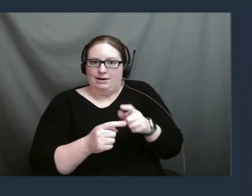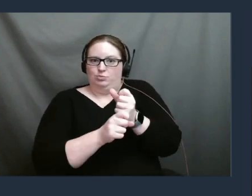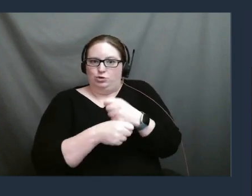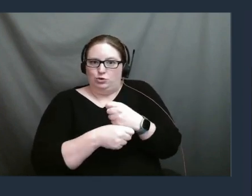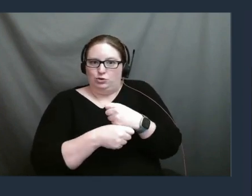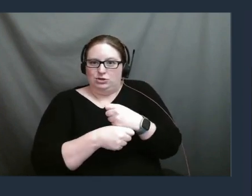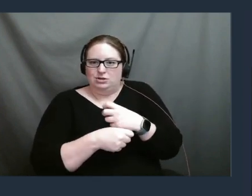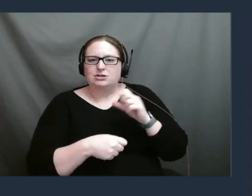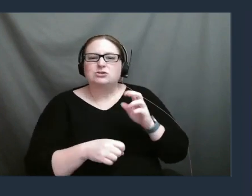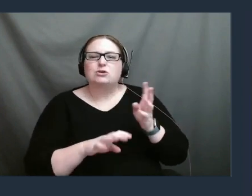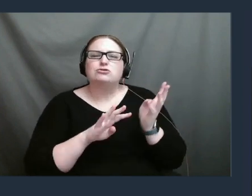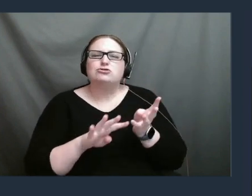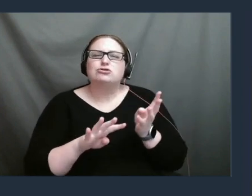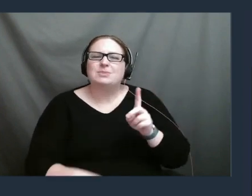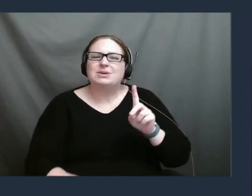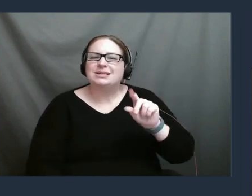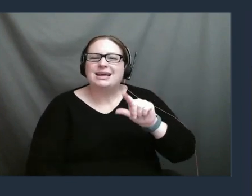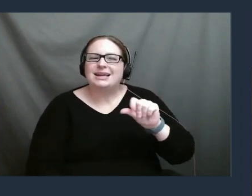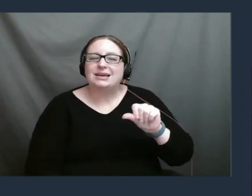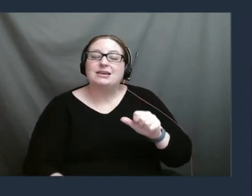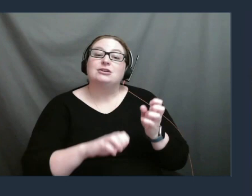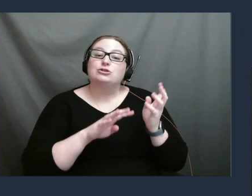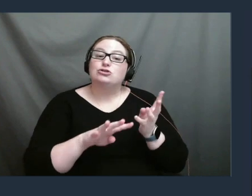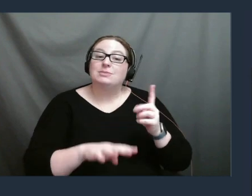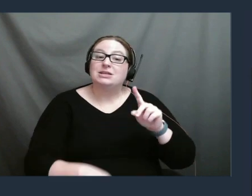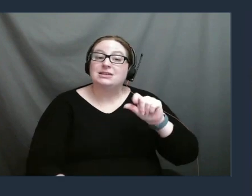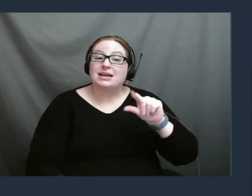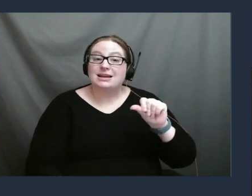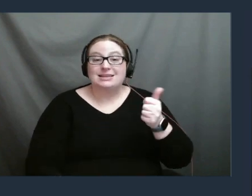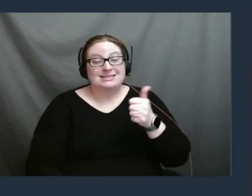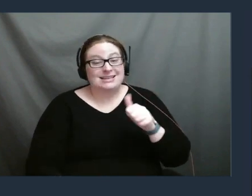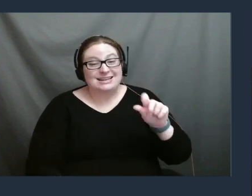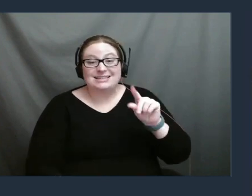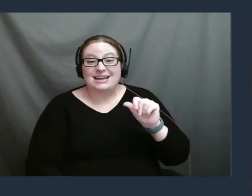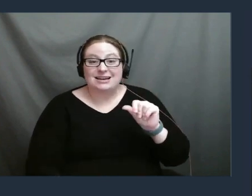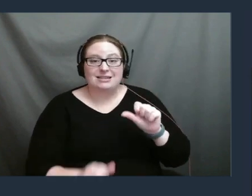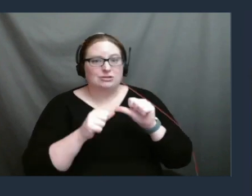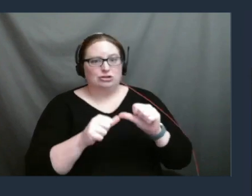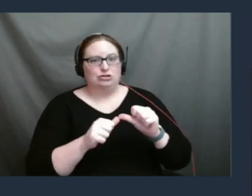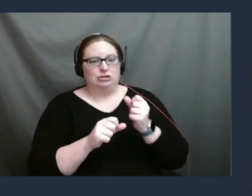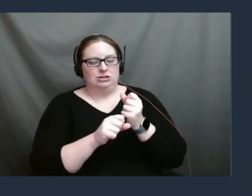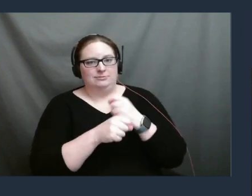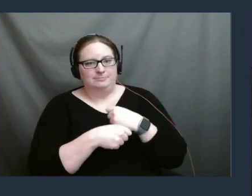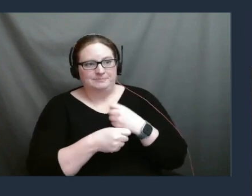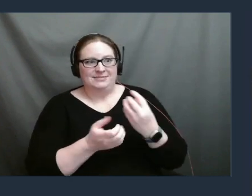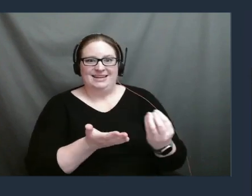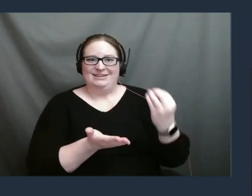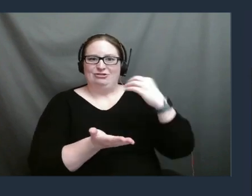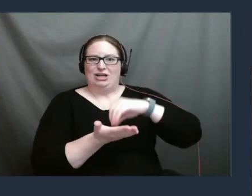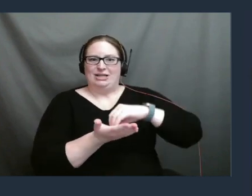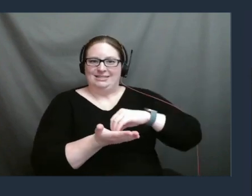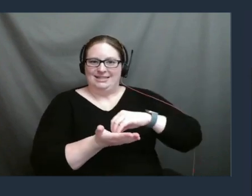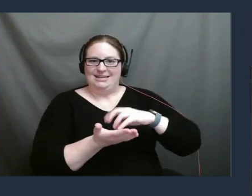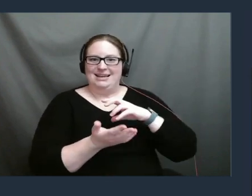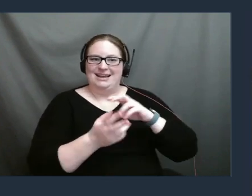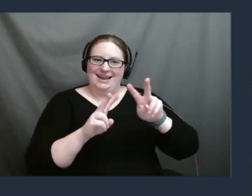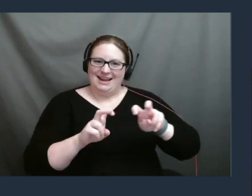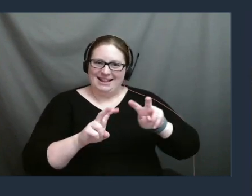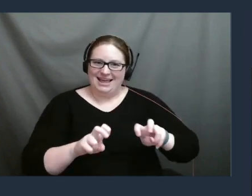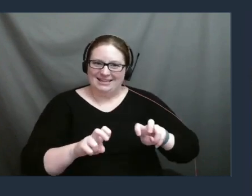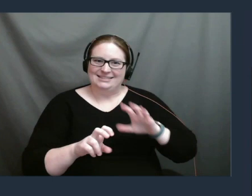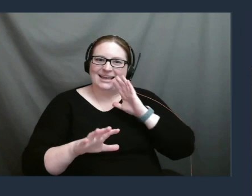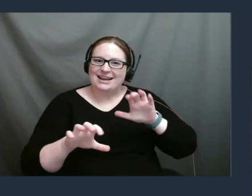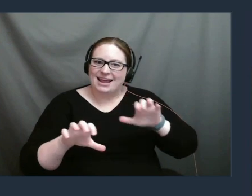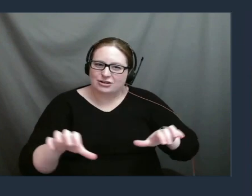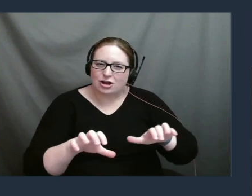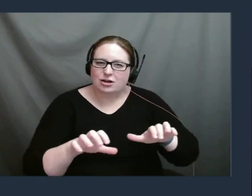streaming data? Streaming data is any data that's continuously generated, ingested, analyzed, and acted upon in near real time